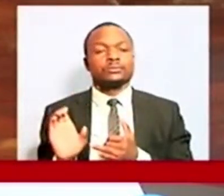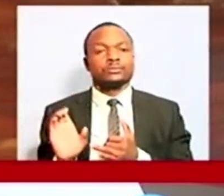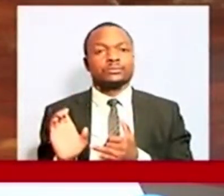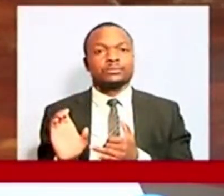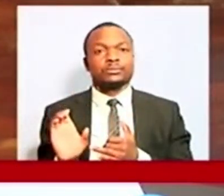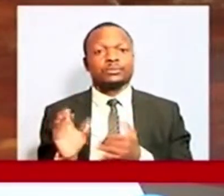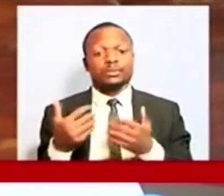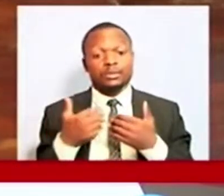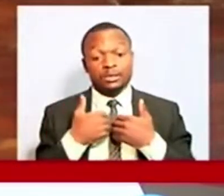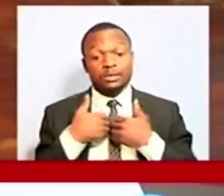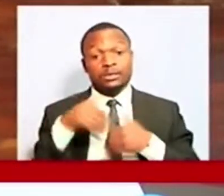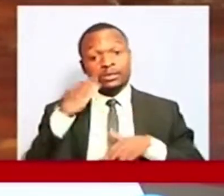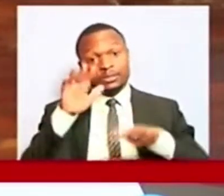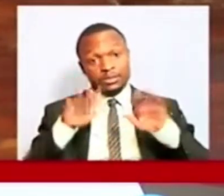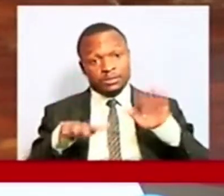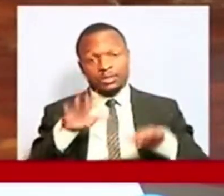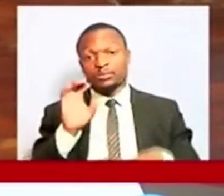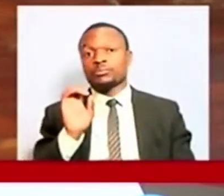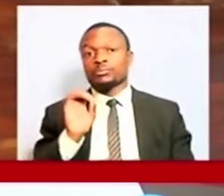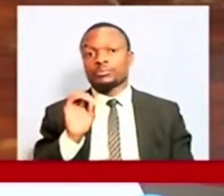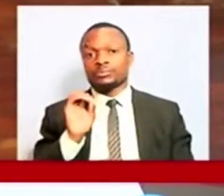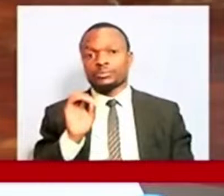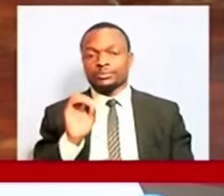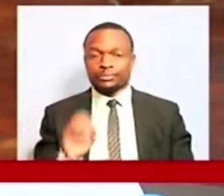has a balance of 0.